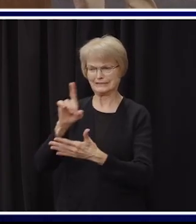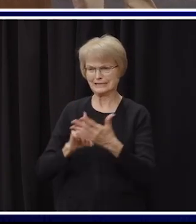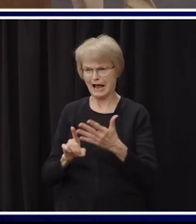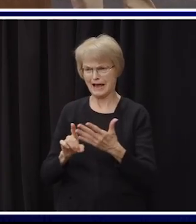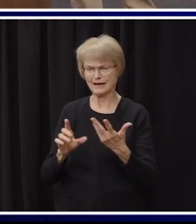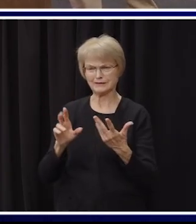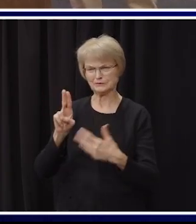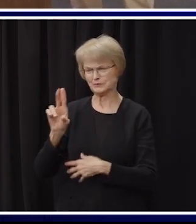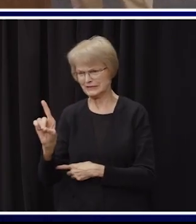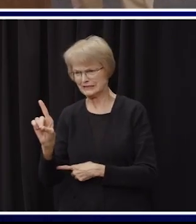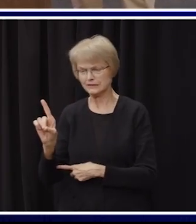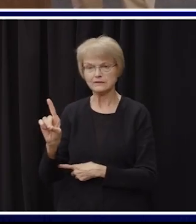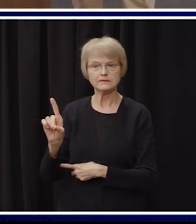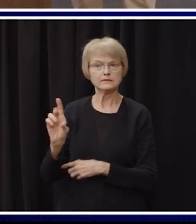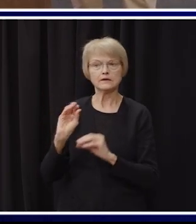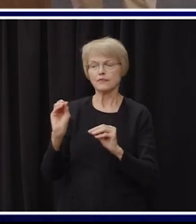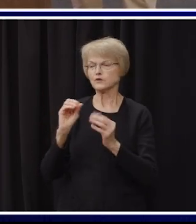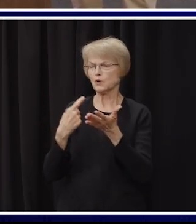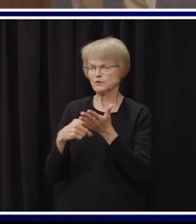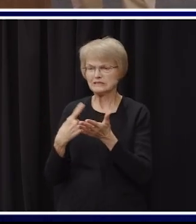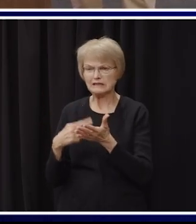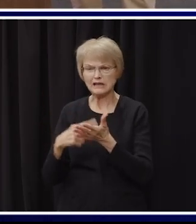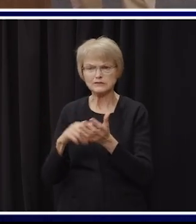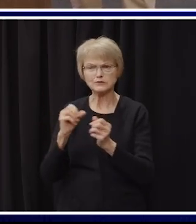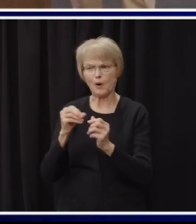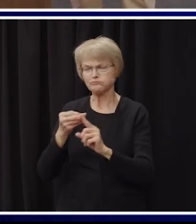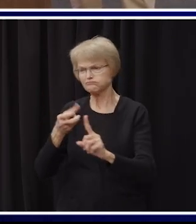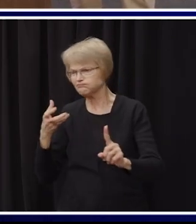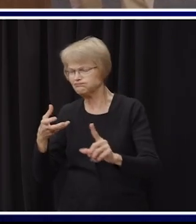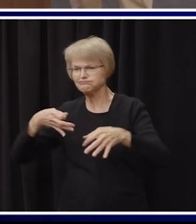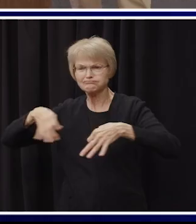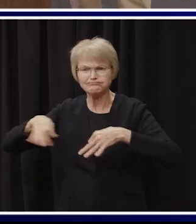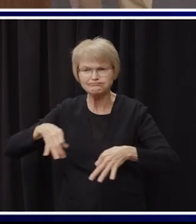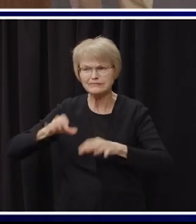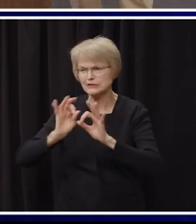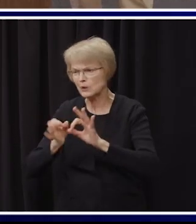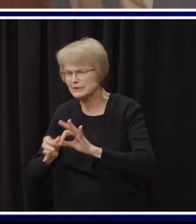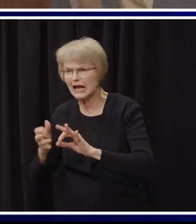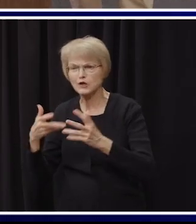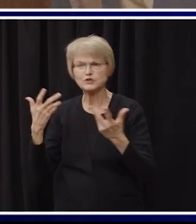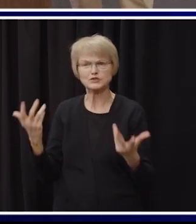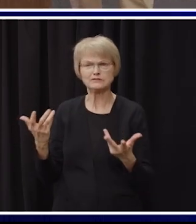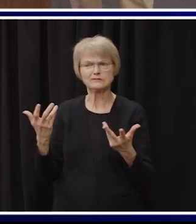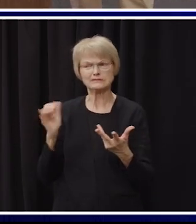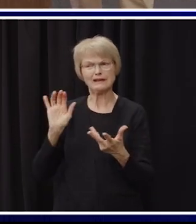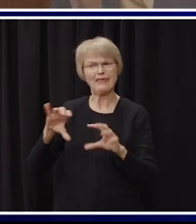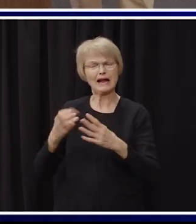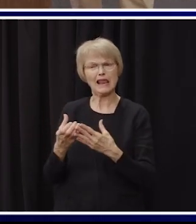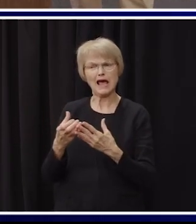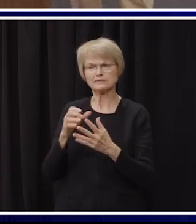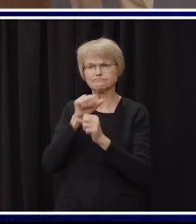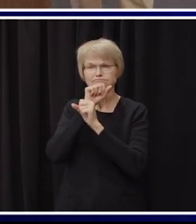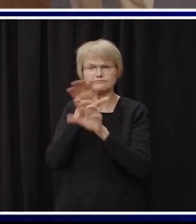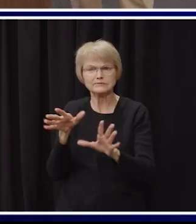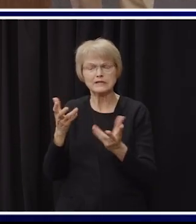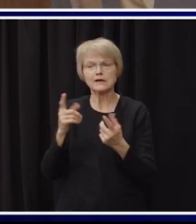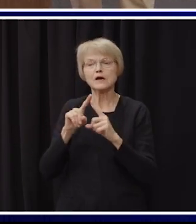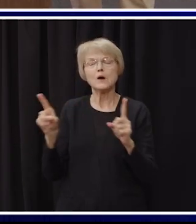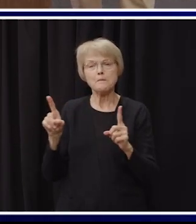real discussion or interpretation of universal design during the class, but it